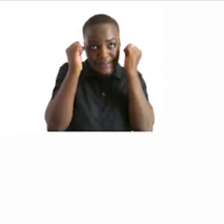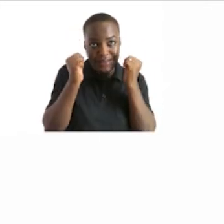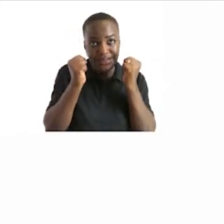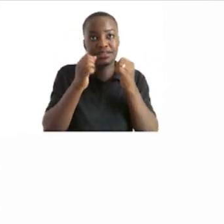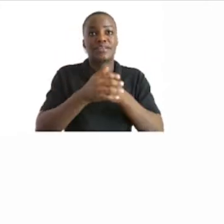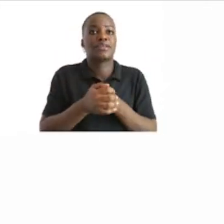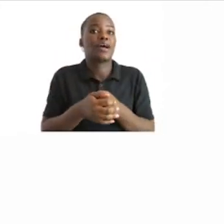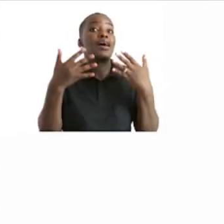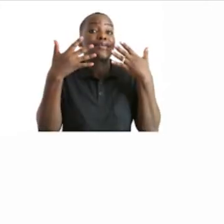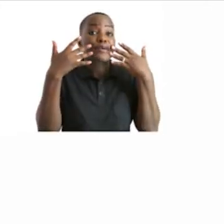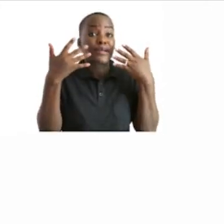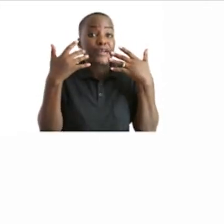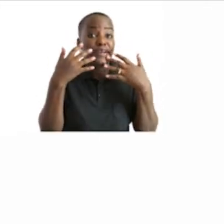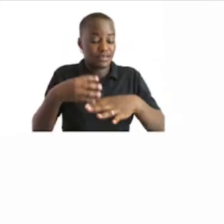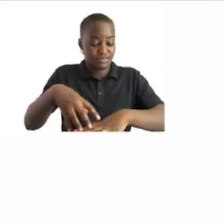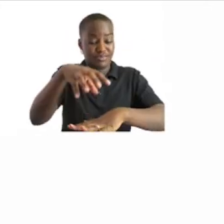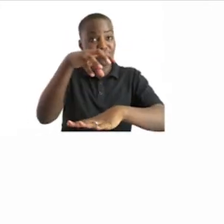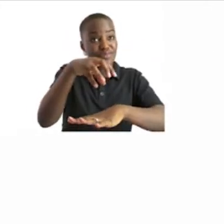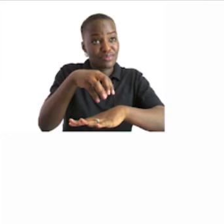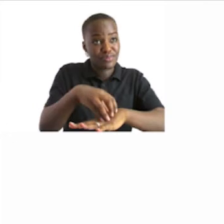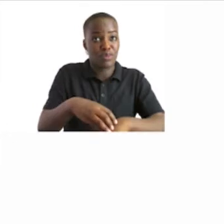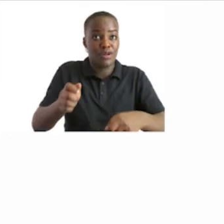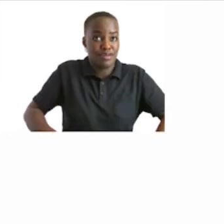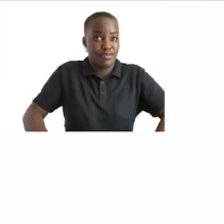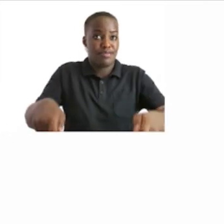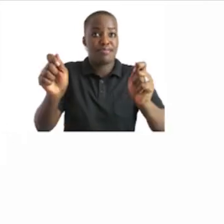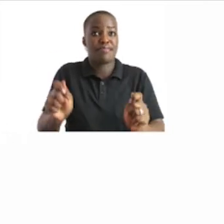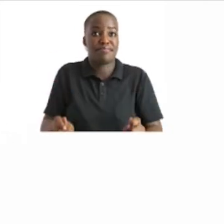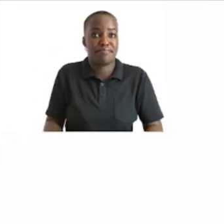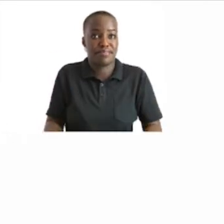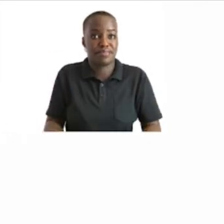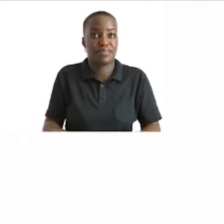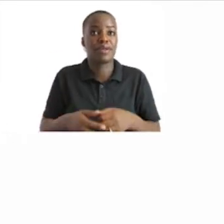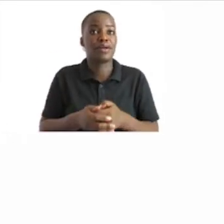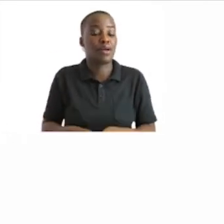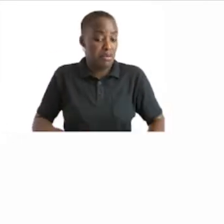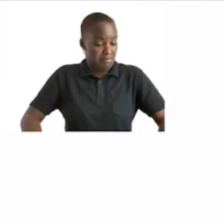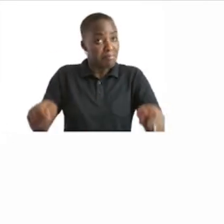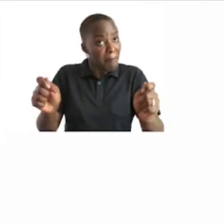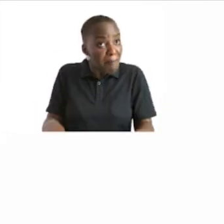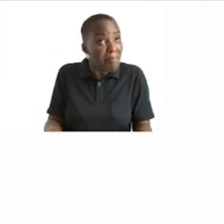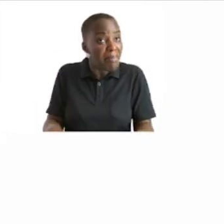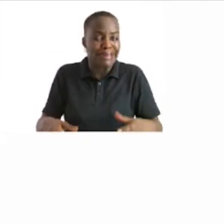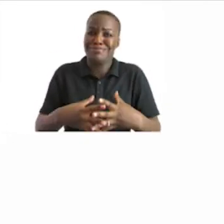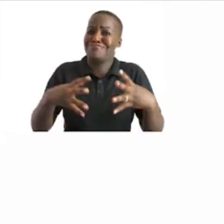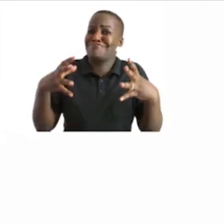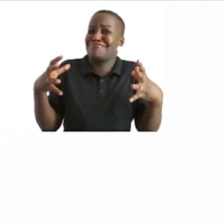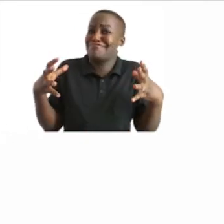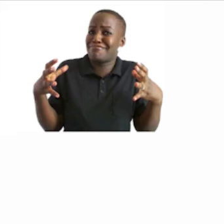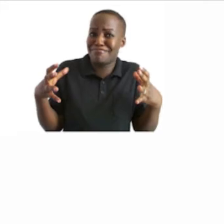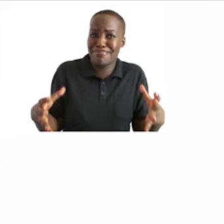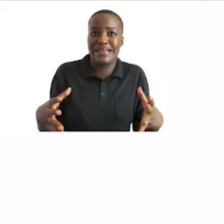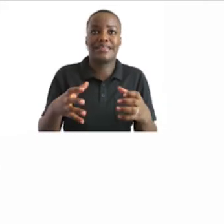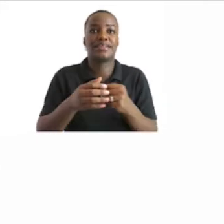big hat. The cat is on a mat. It is a